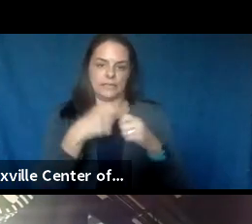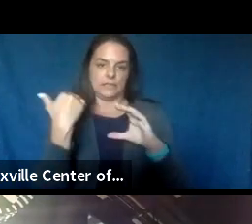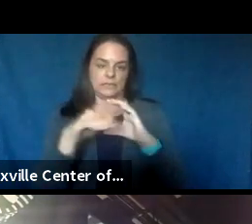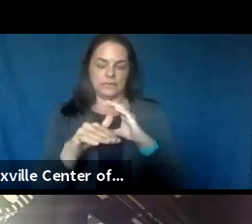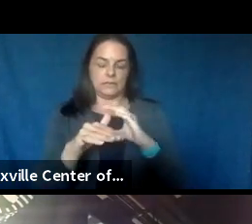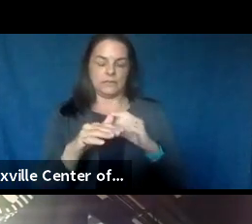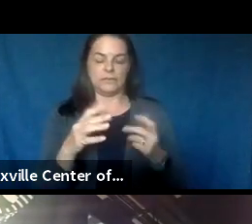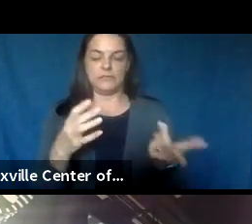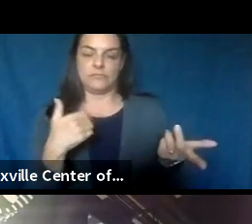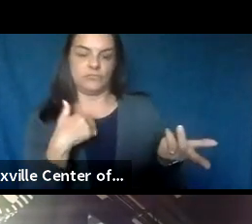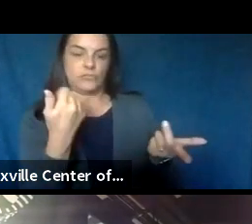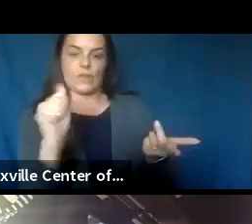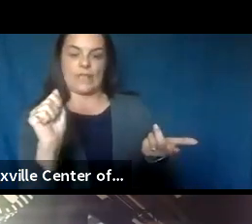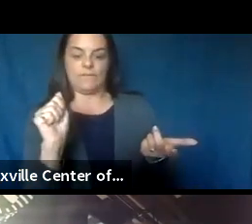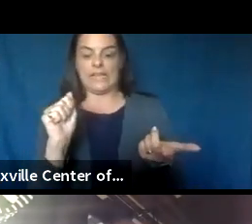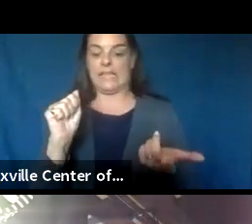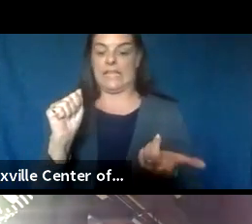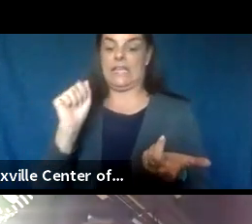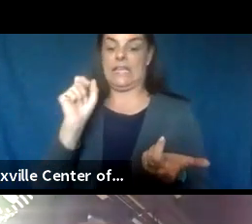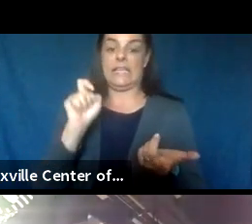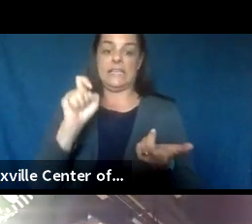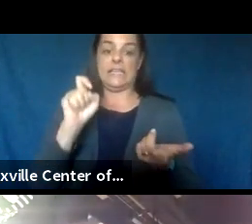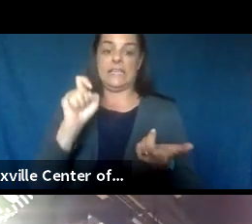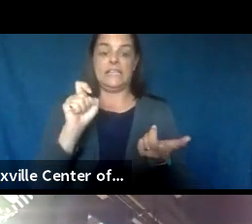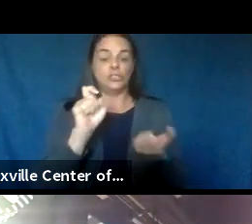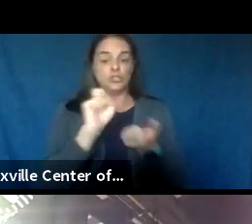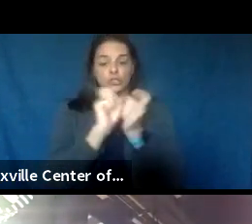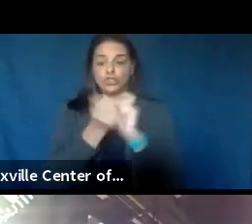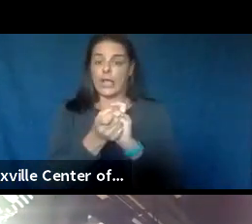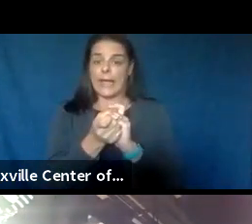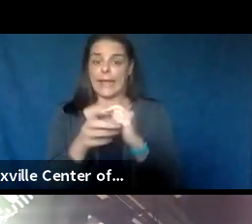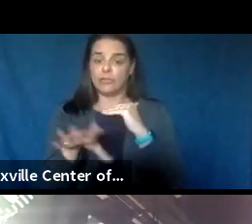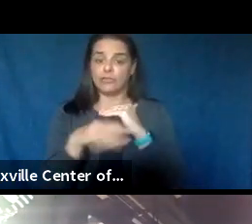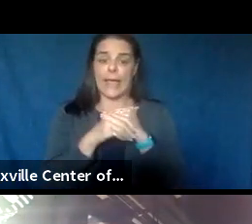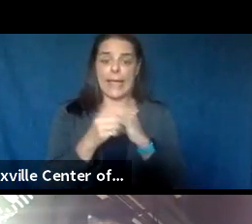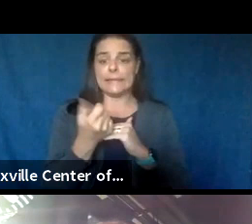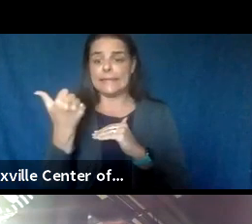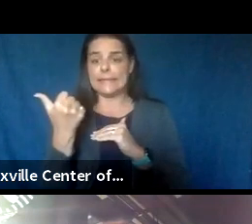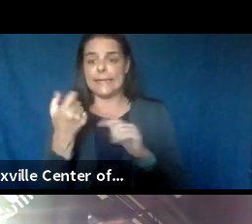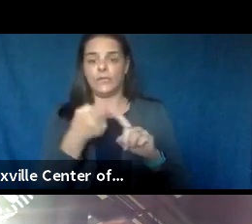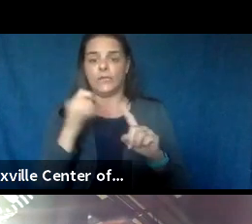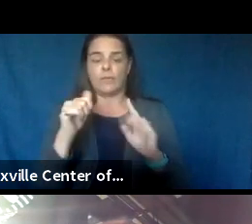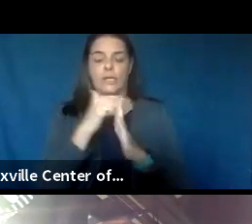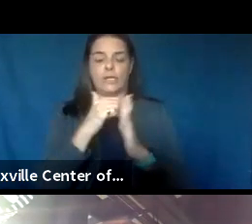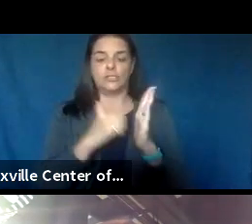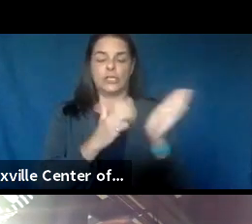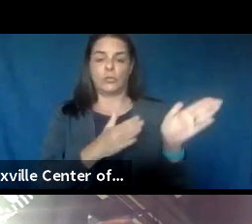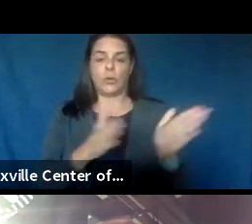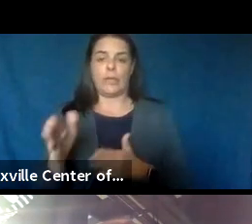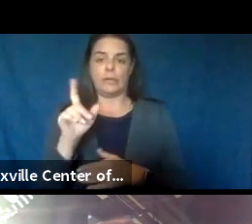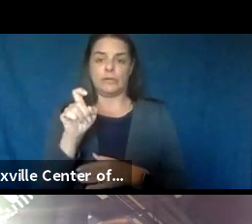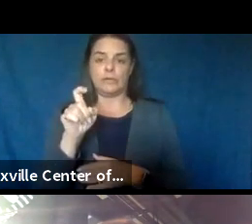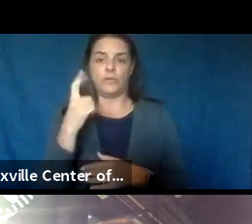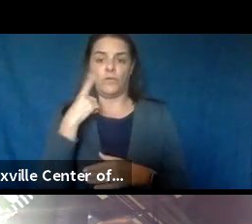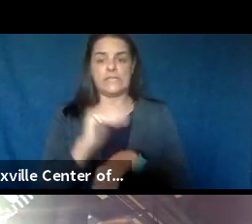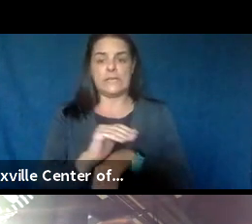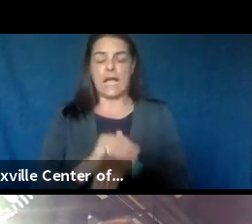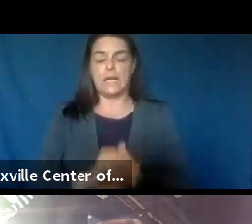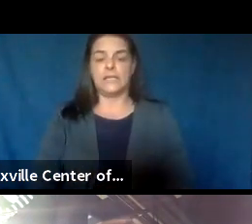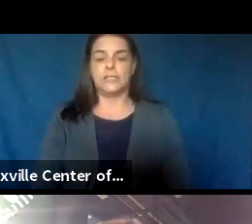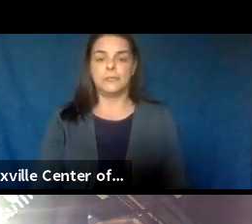Are there any items that need to be changed, added, deleted from our proposed agenda for this evening?